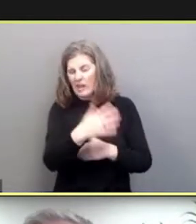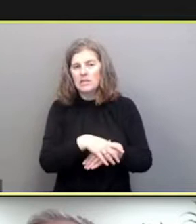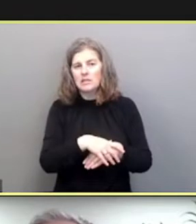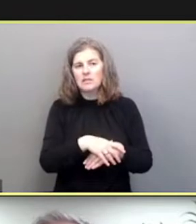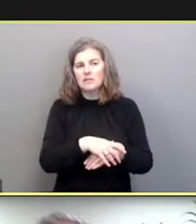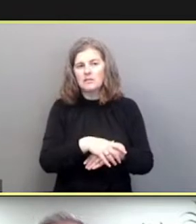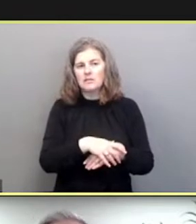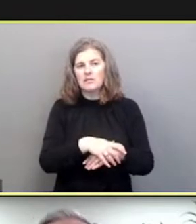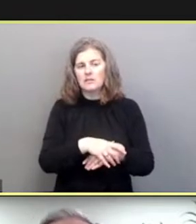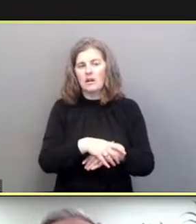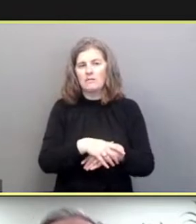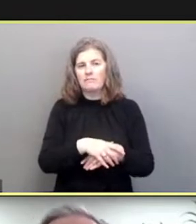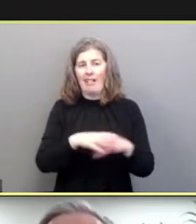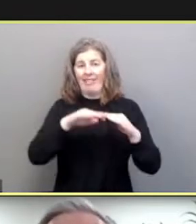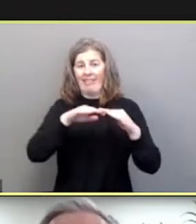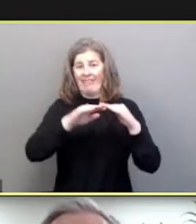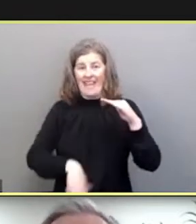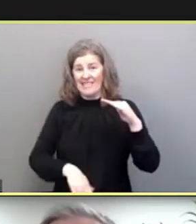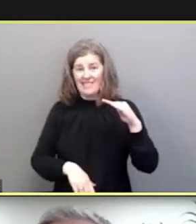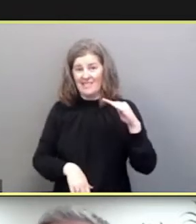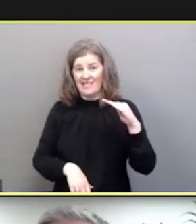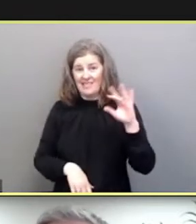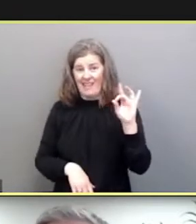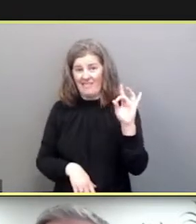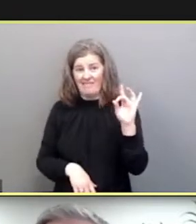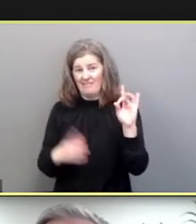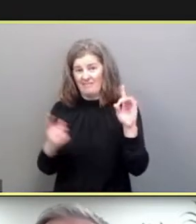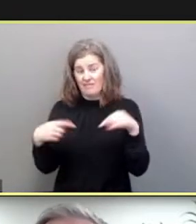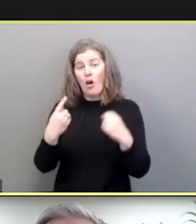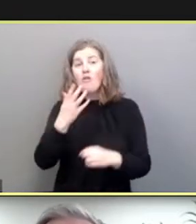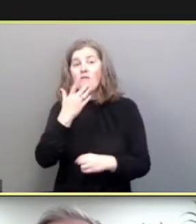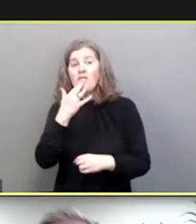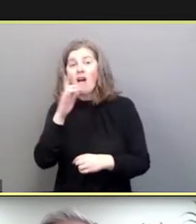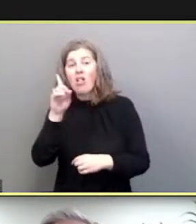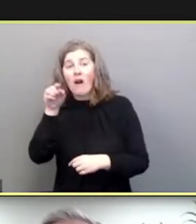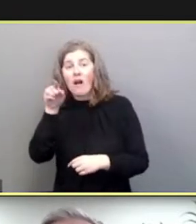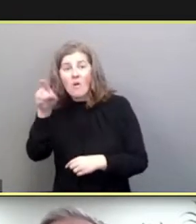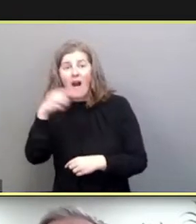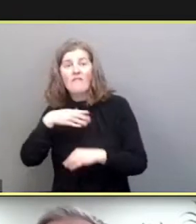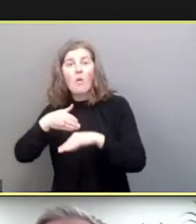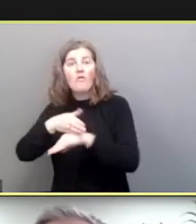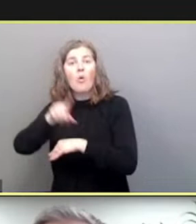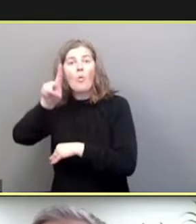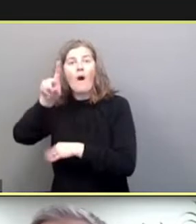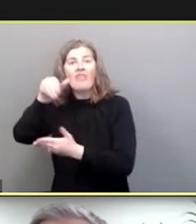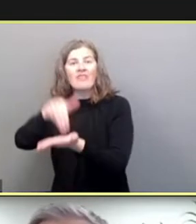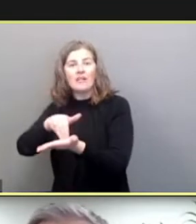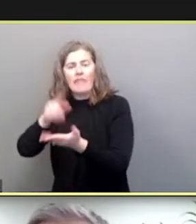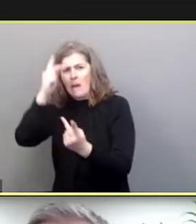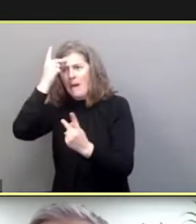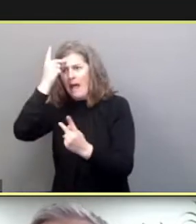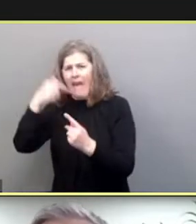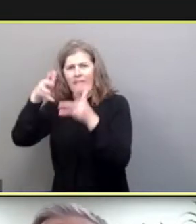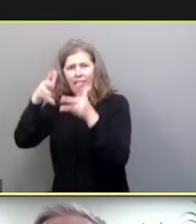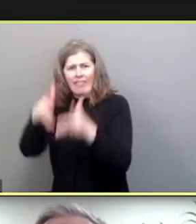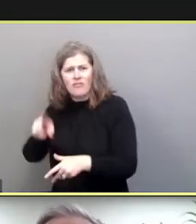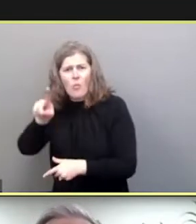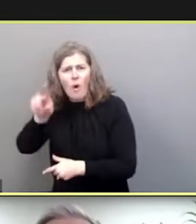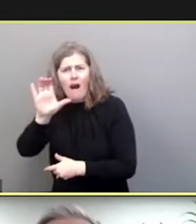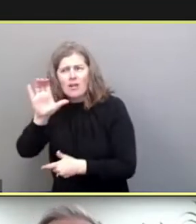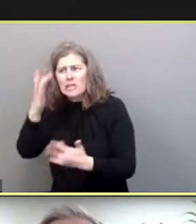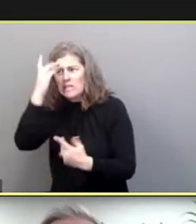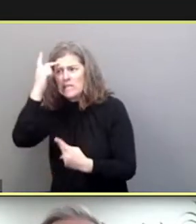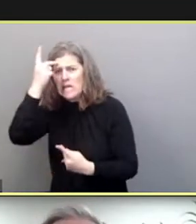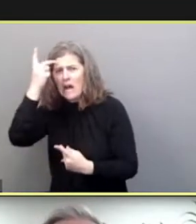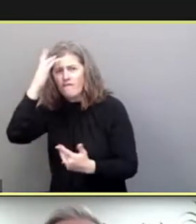not been in single digits. Colorado is over 1,000 ICU beds, was panicking when they only had 100 ICU beds